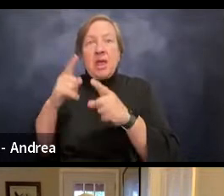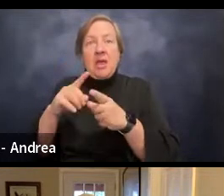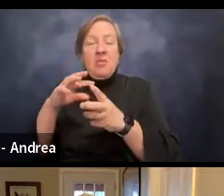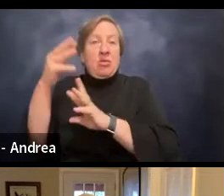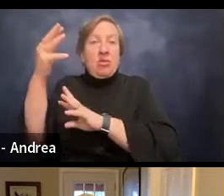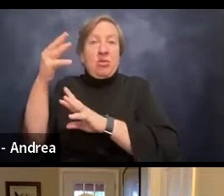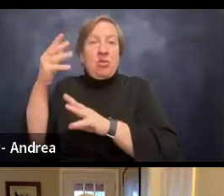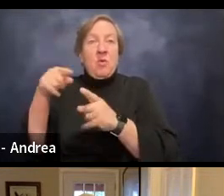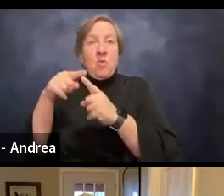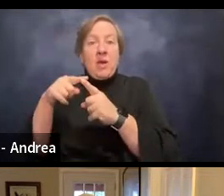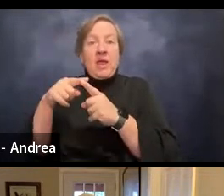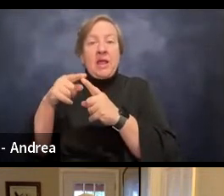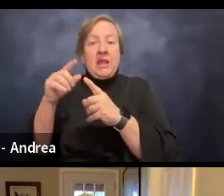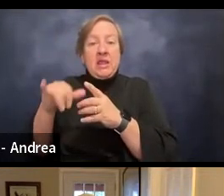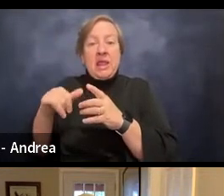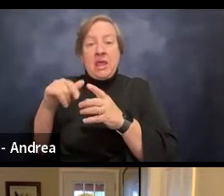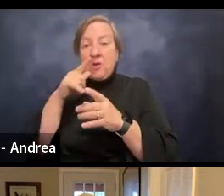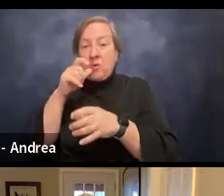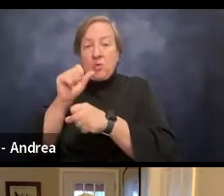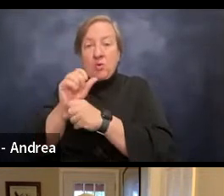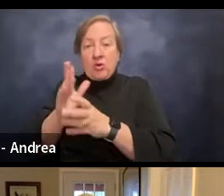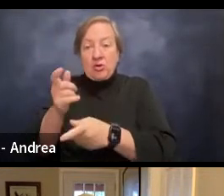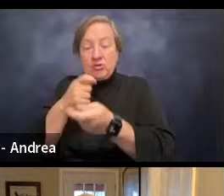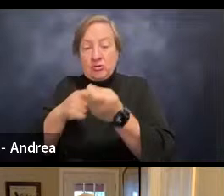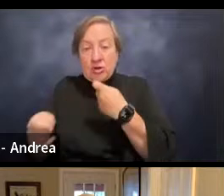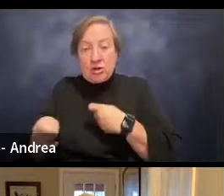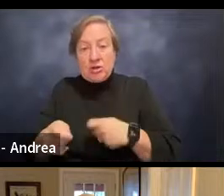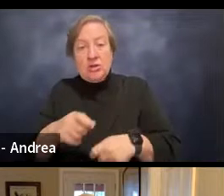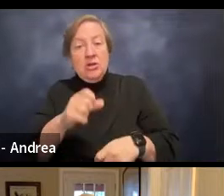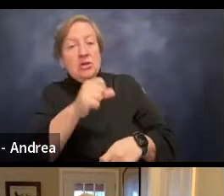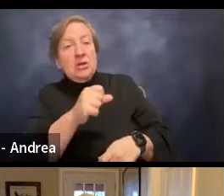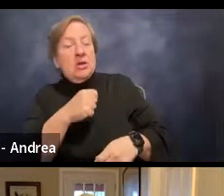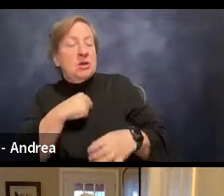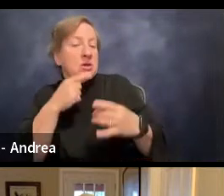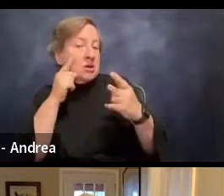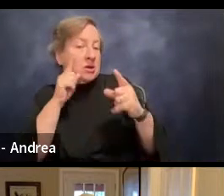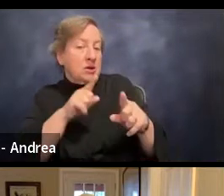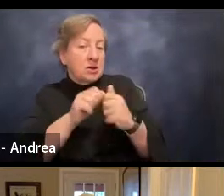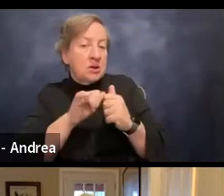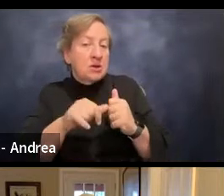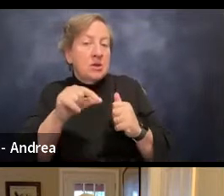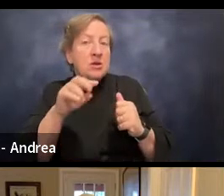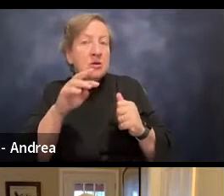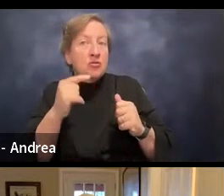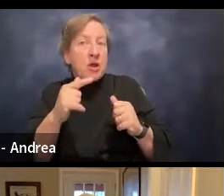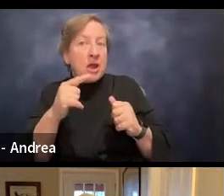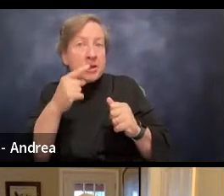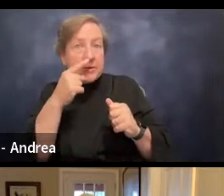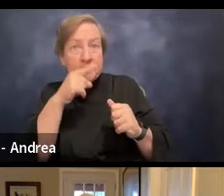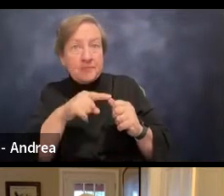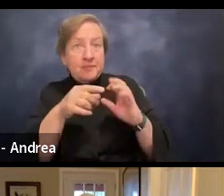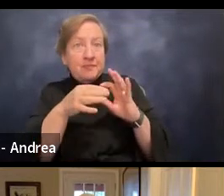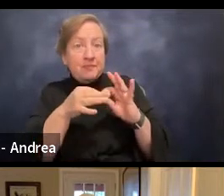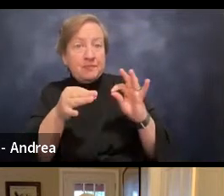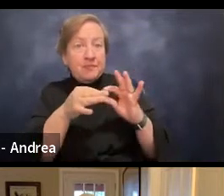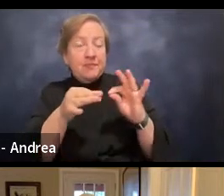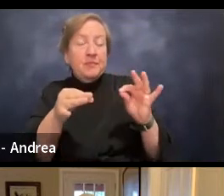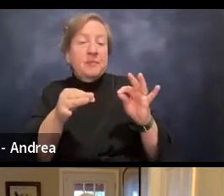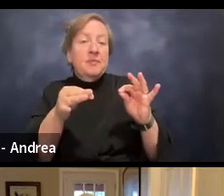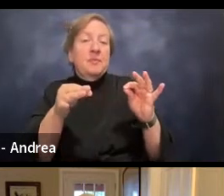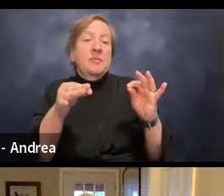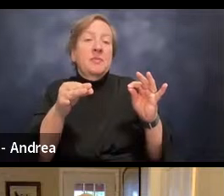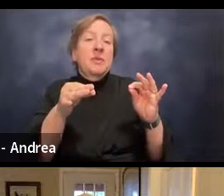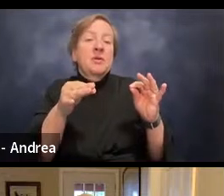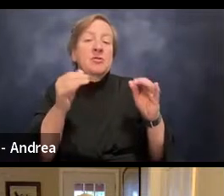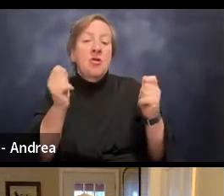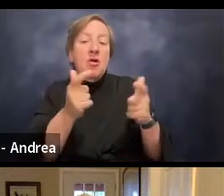It's a great question. I can touch upon a little bit of that, and then we'll love Greg, if you can chime in. So all of